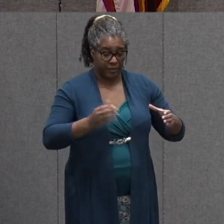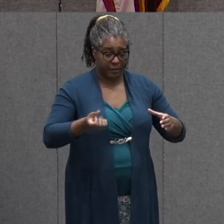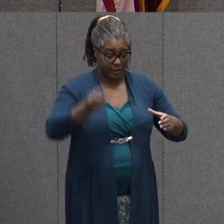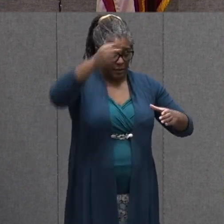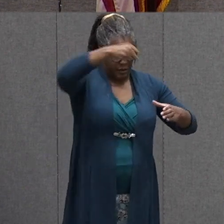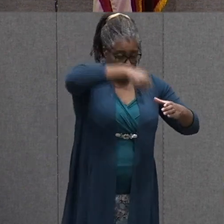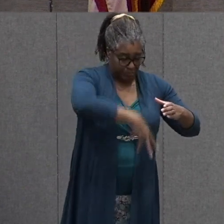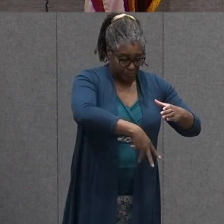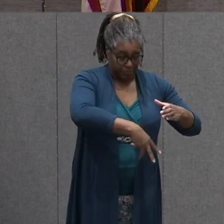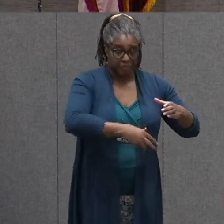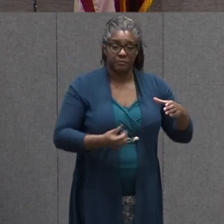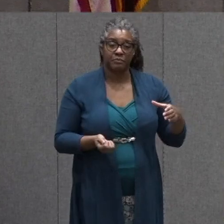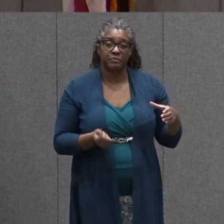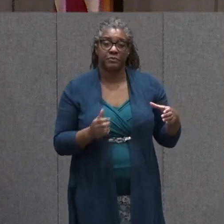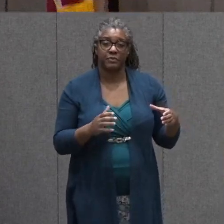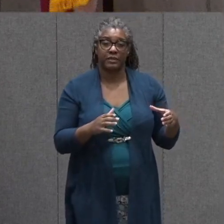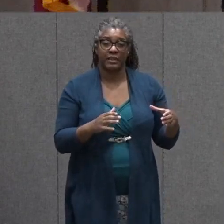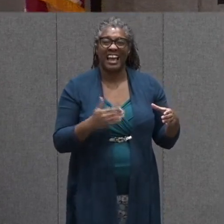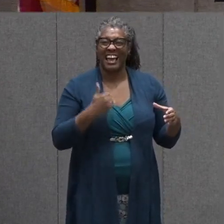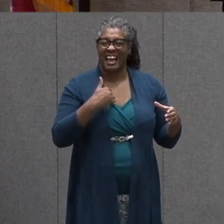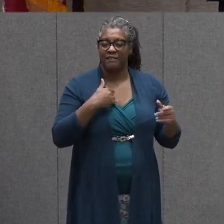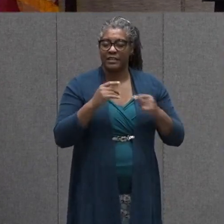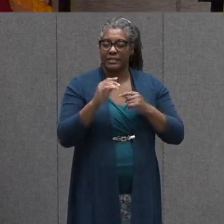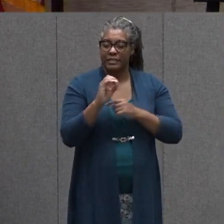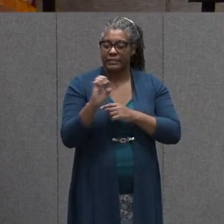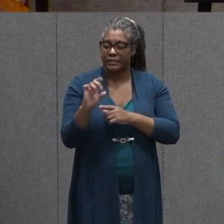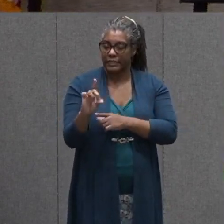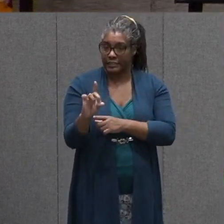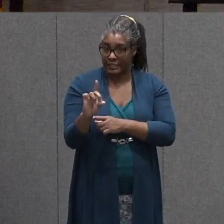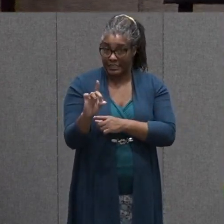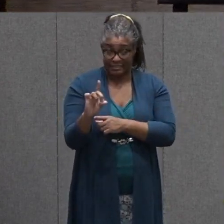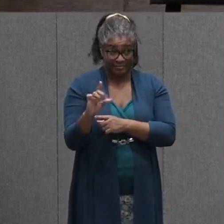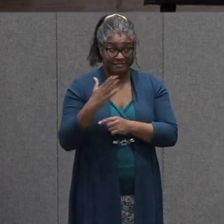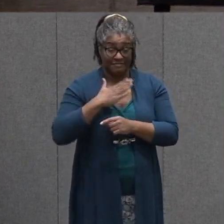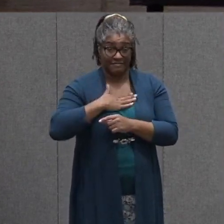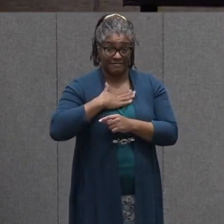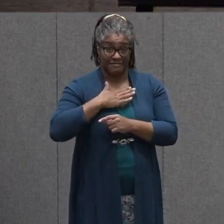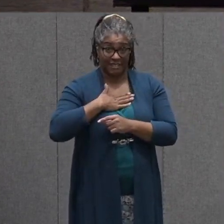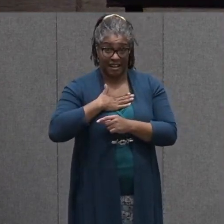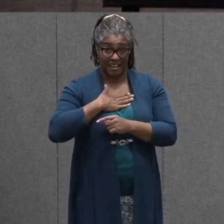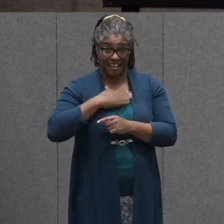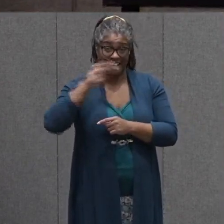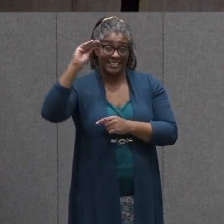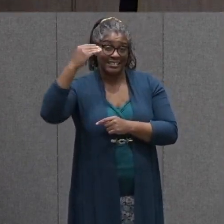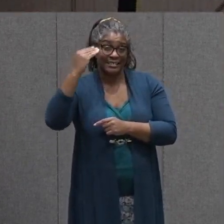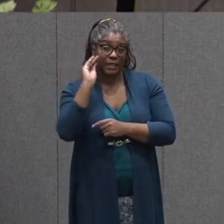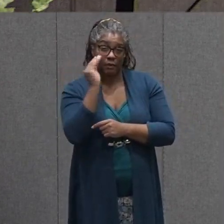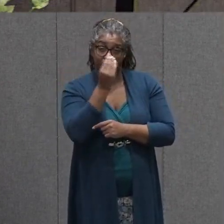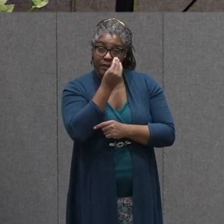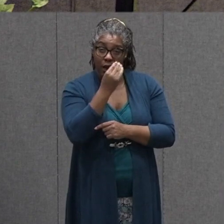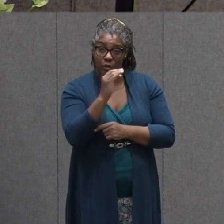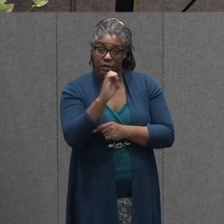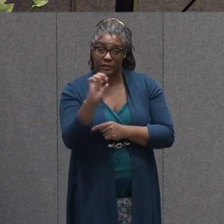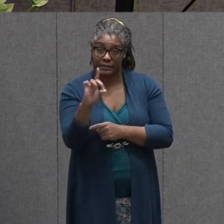of leaves? Maybe raking the leaves. It's a lot of work to be done there, right? Or bagging the leaves.